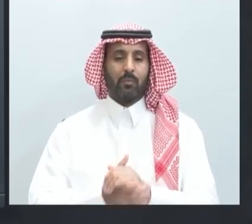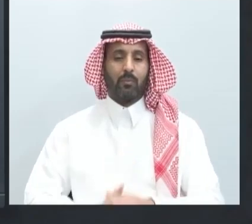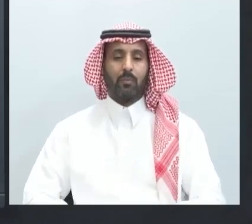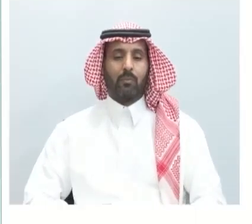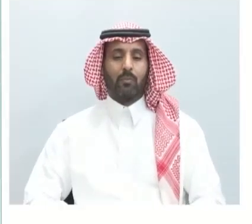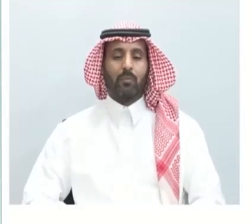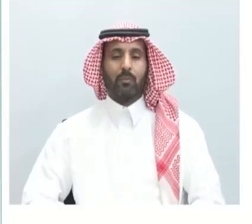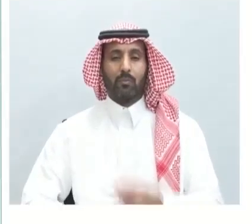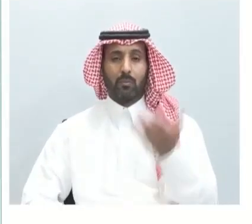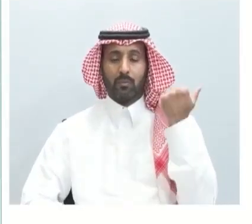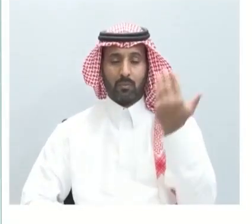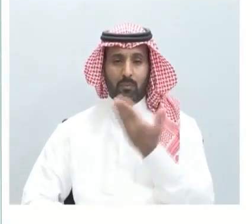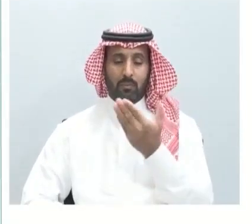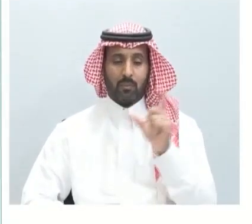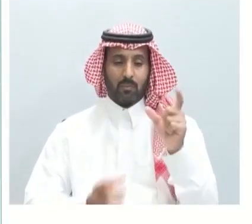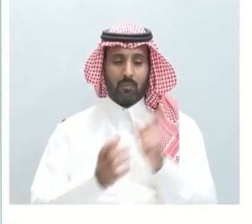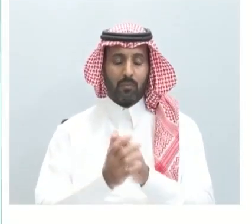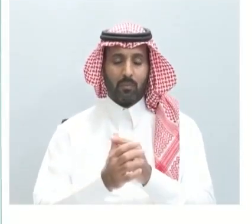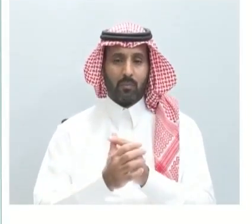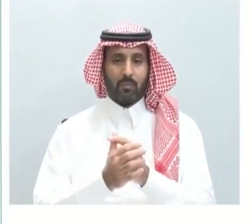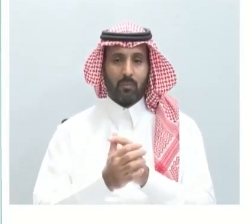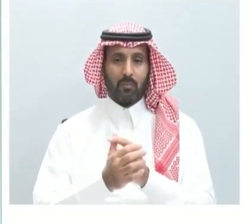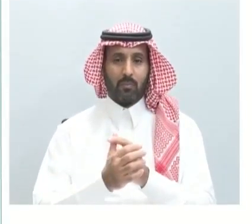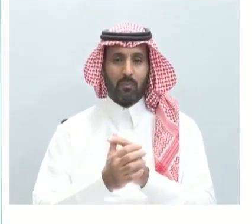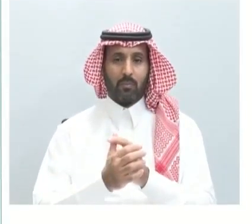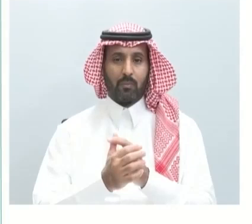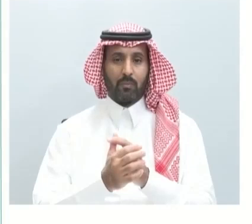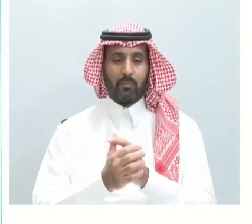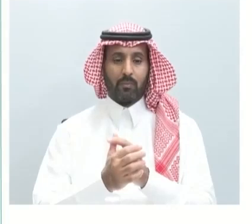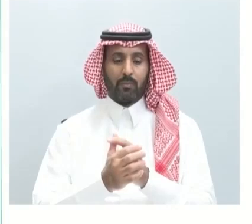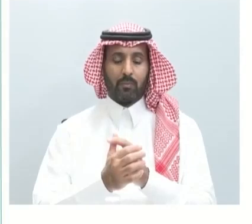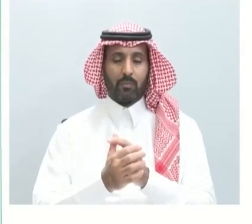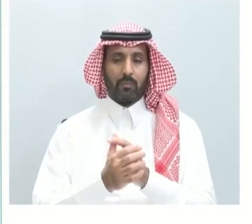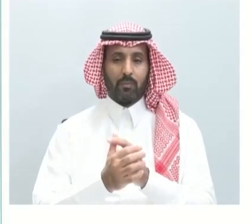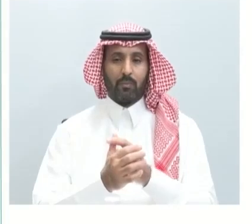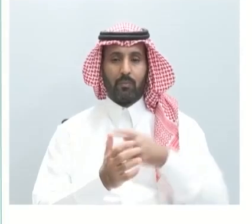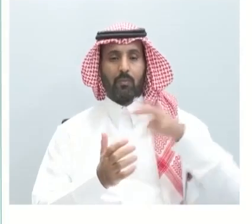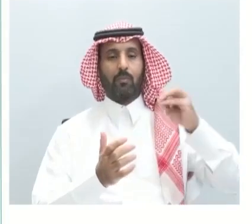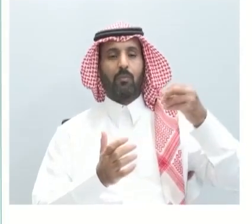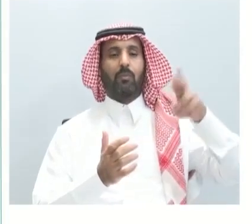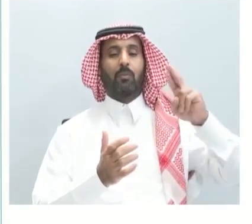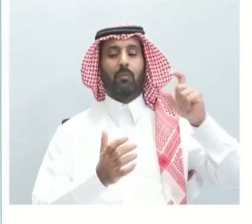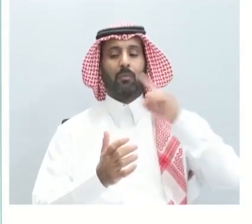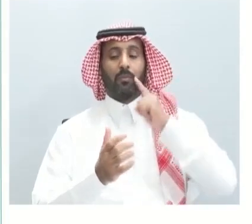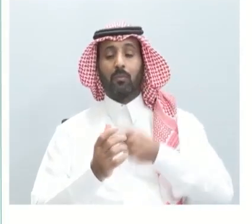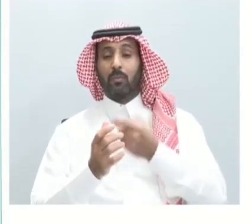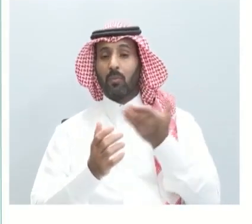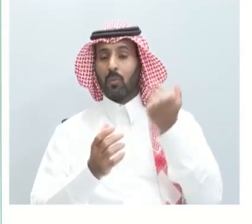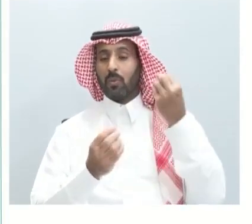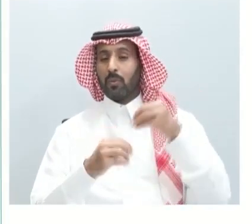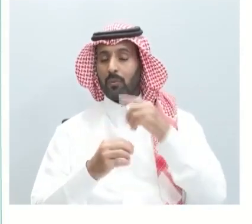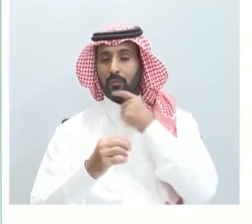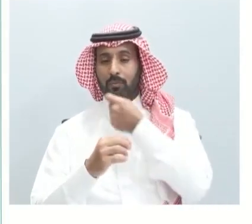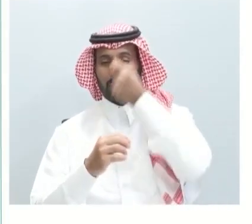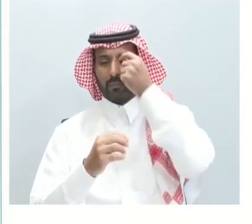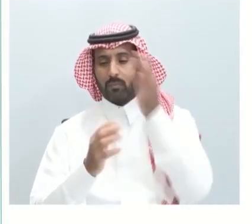the subject. If you remember this order, this is the adjective order here. When you use more than one adjective before a noun, the